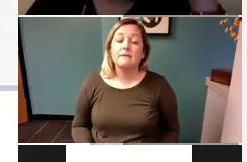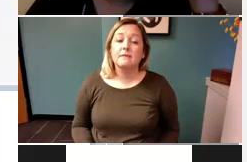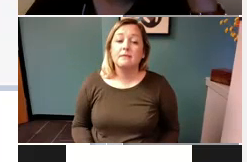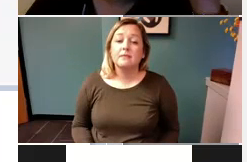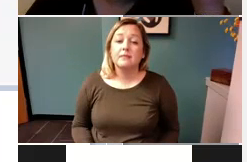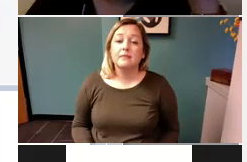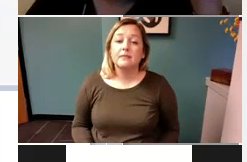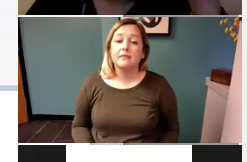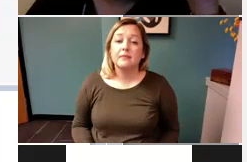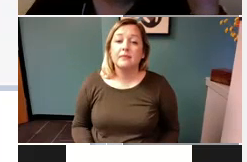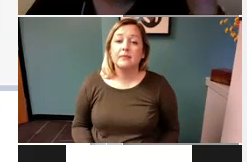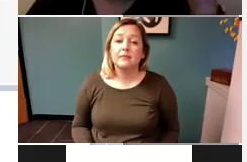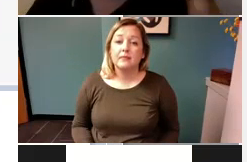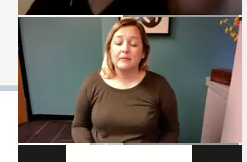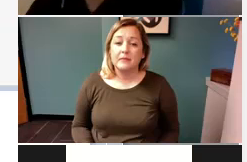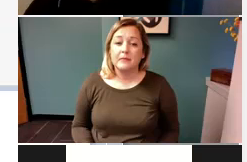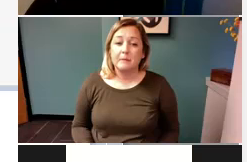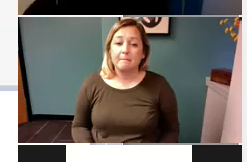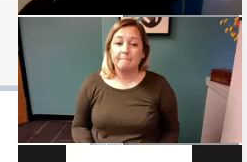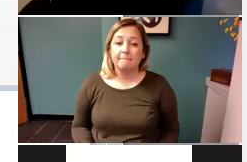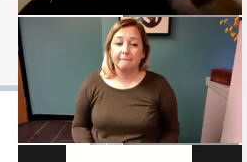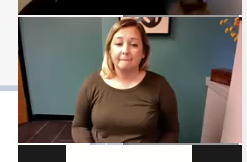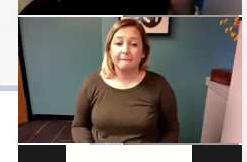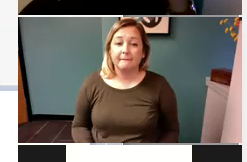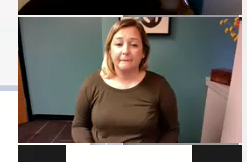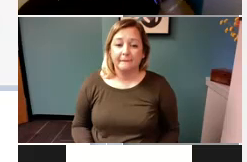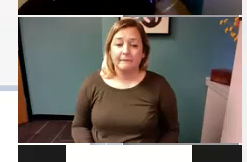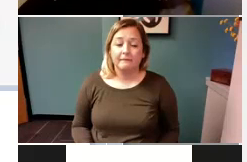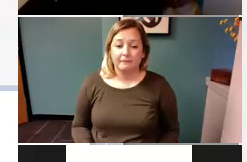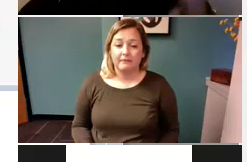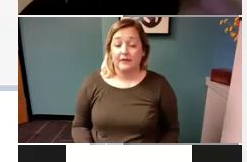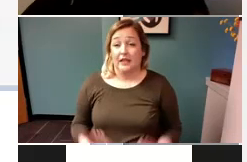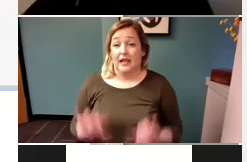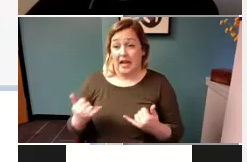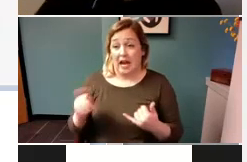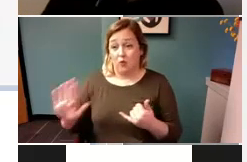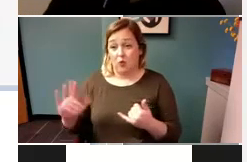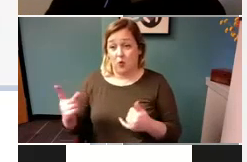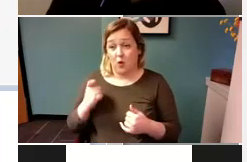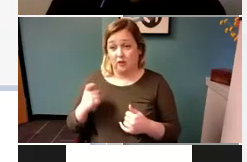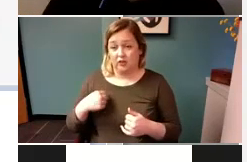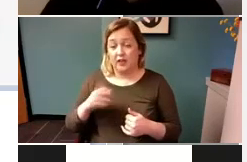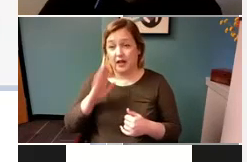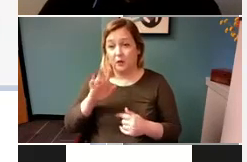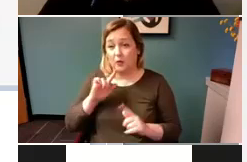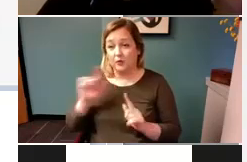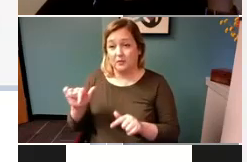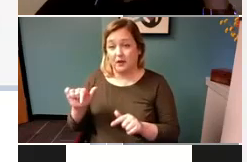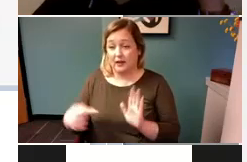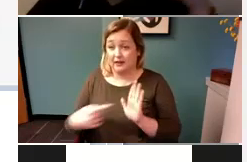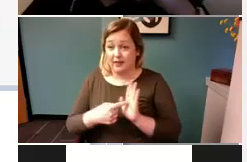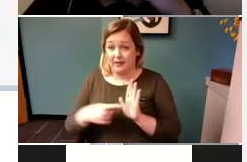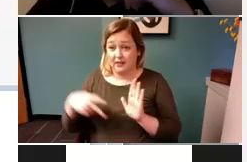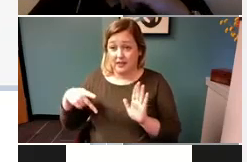Yes, Taha, I'm going to come to your particular question right now. Is it not planar though? Is this